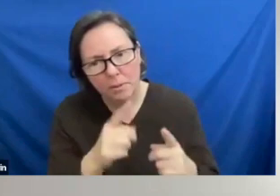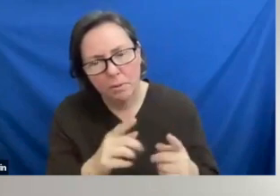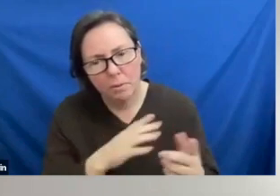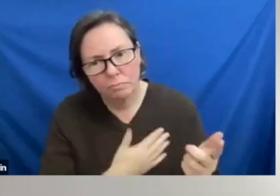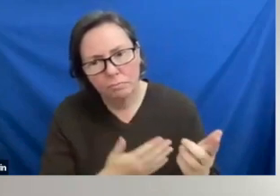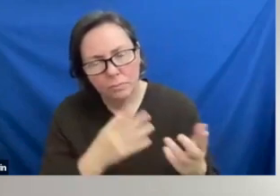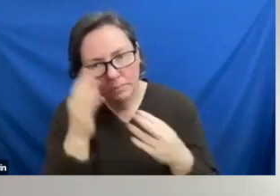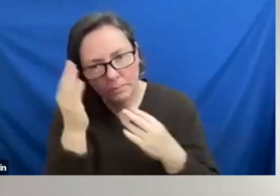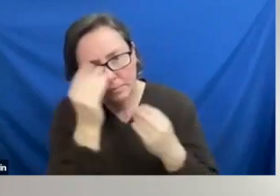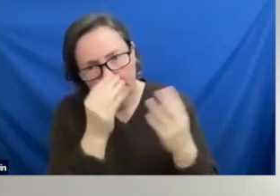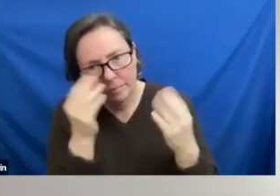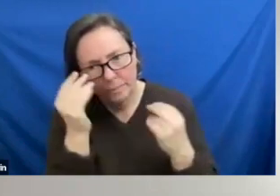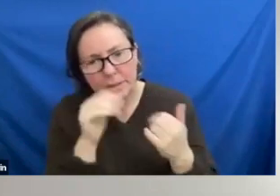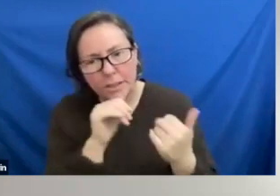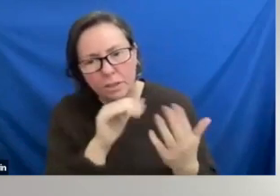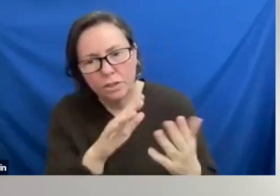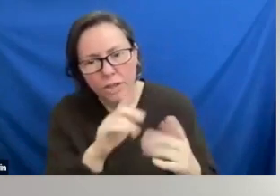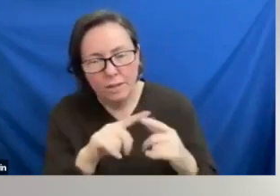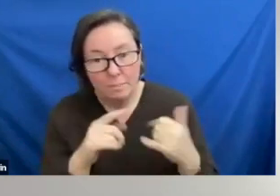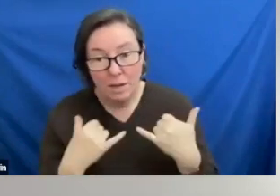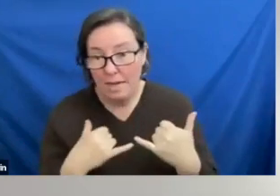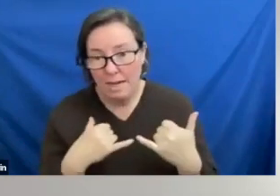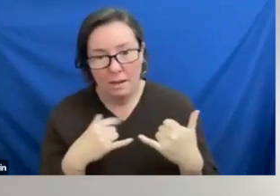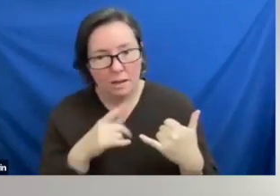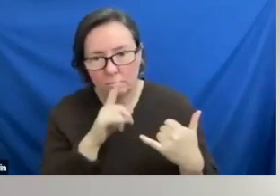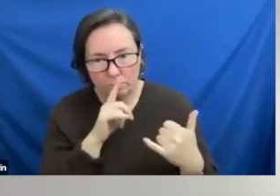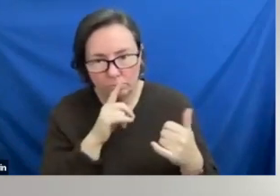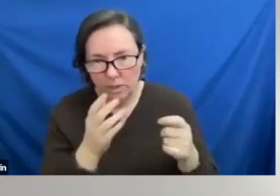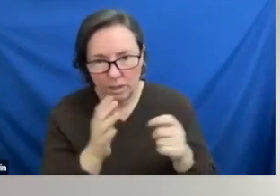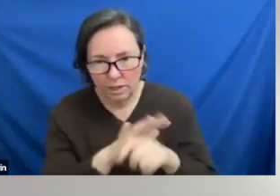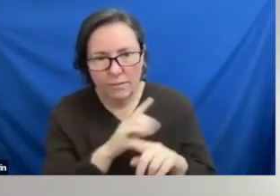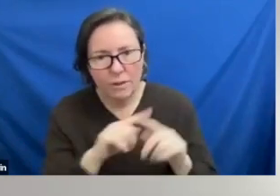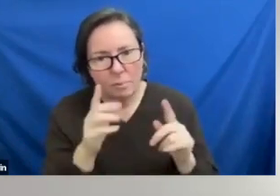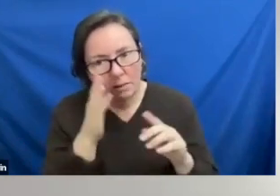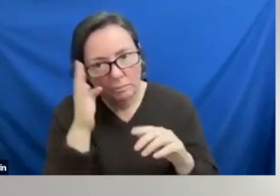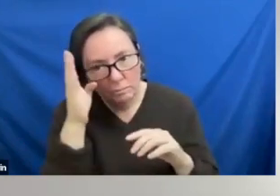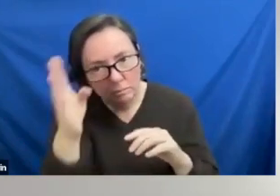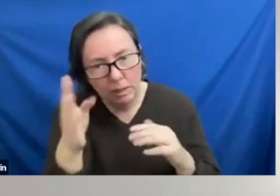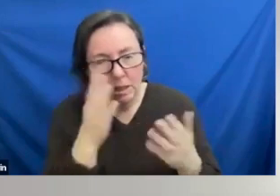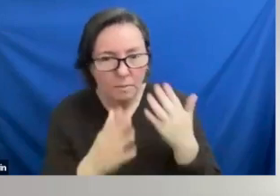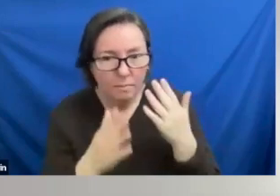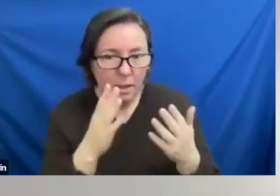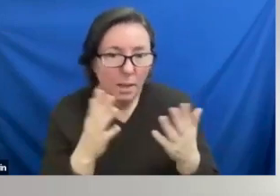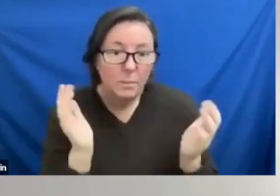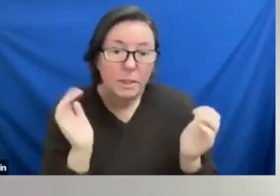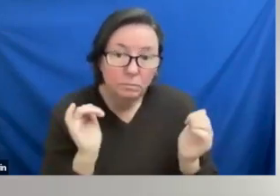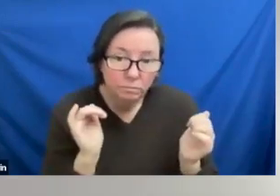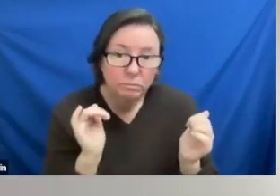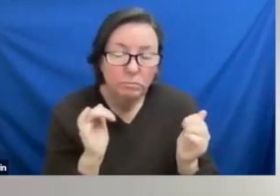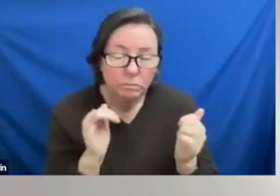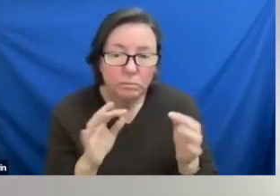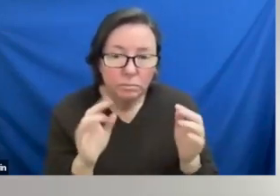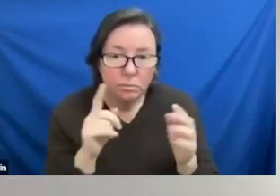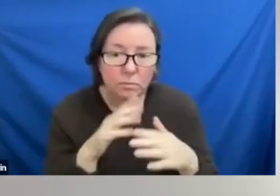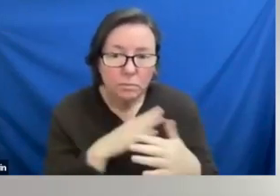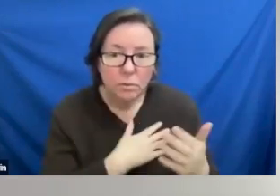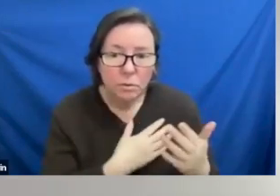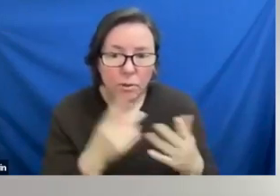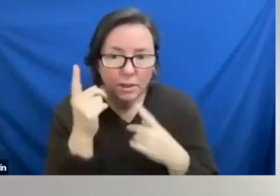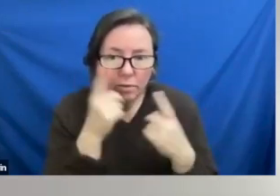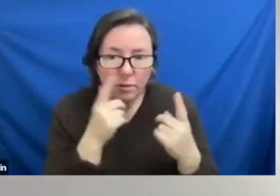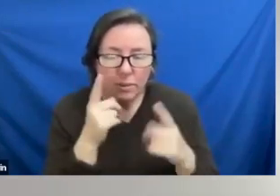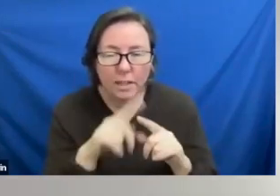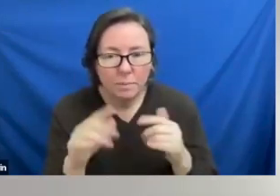to address and take a look at and pursue. So, and that would give us the flexibility